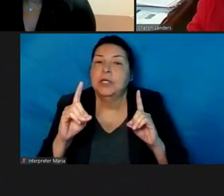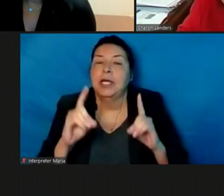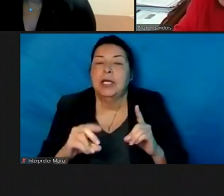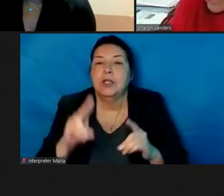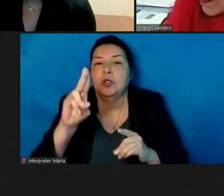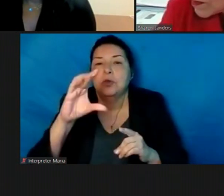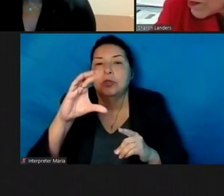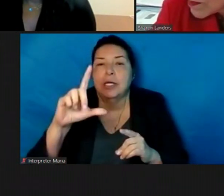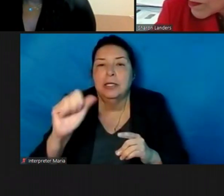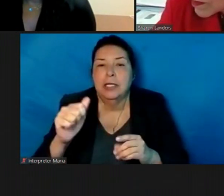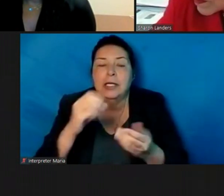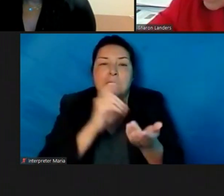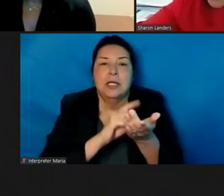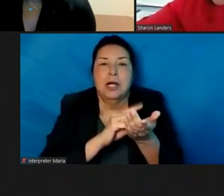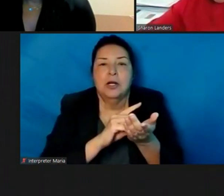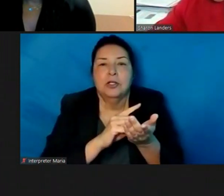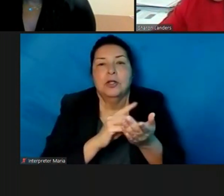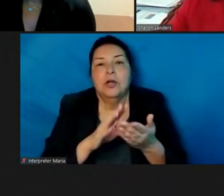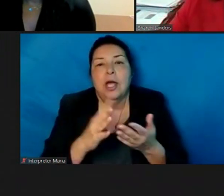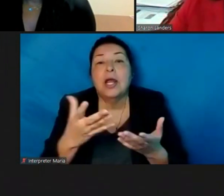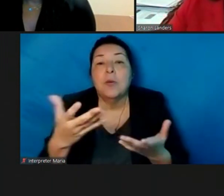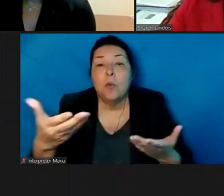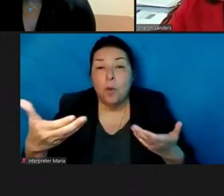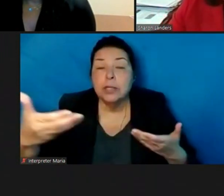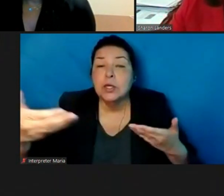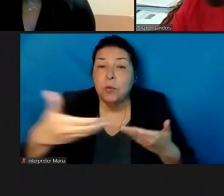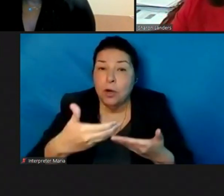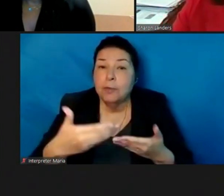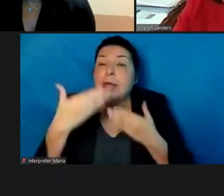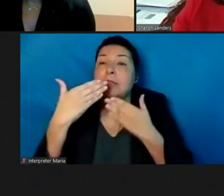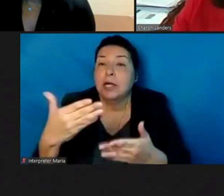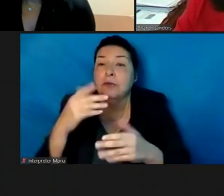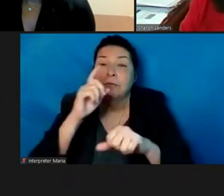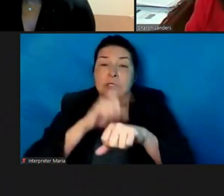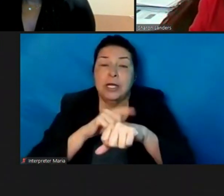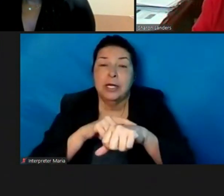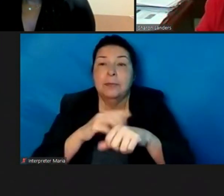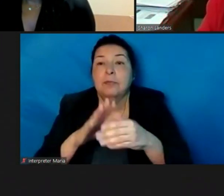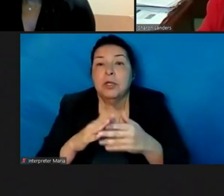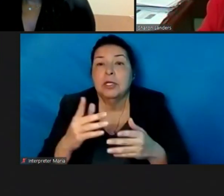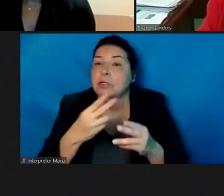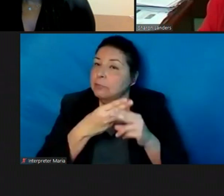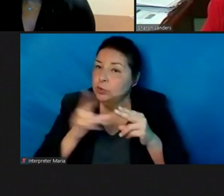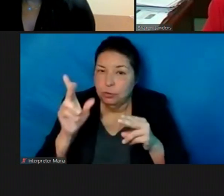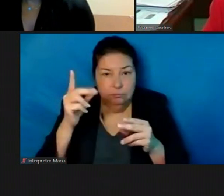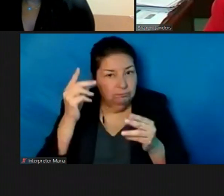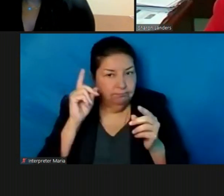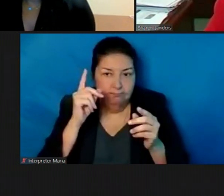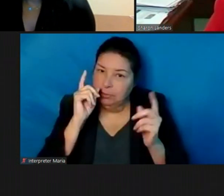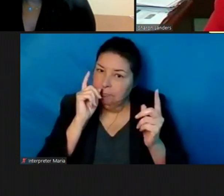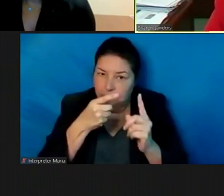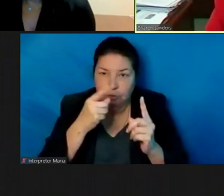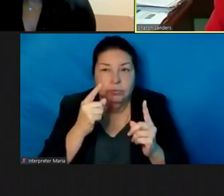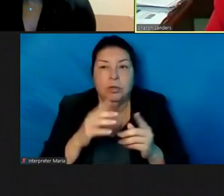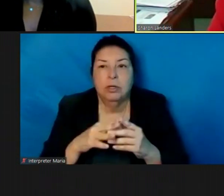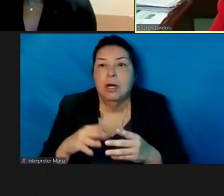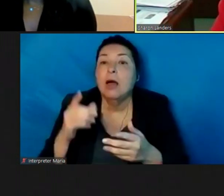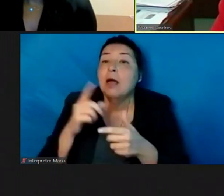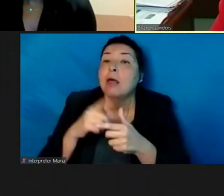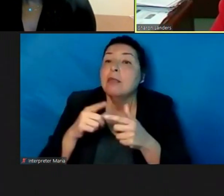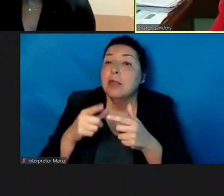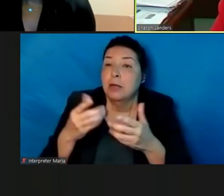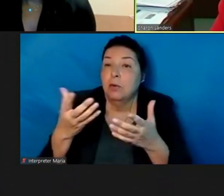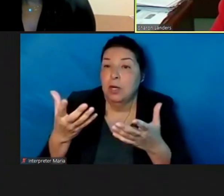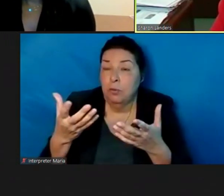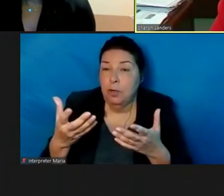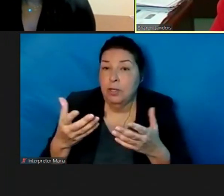I'd just like to welcome her and thank her for her time. And with that, I am short, brief, and to the point. And then I would like to